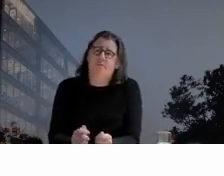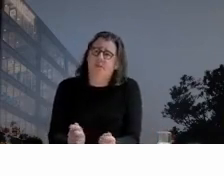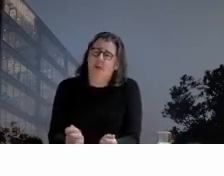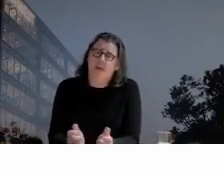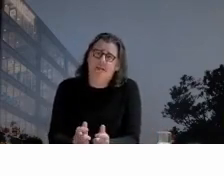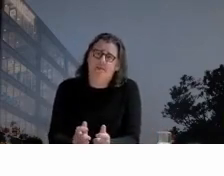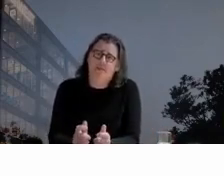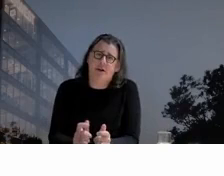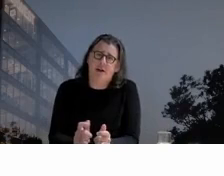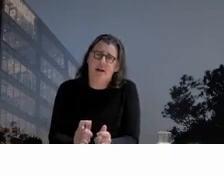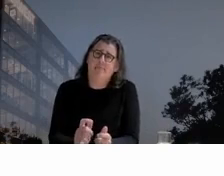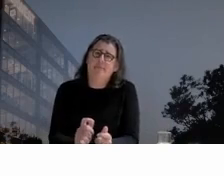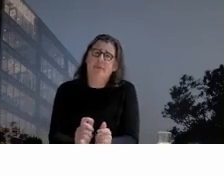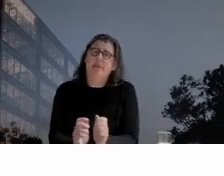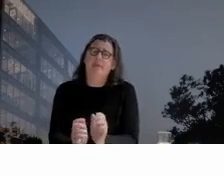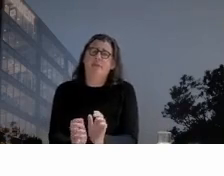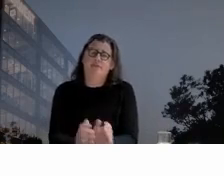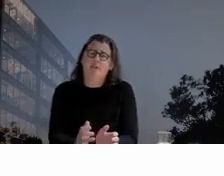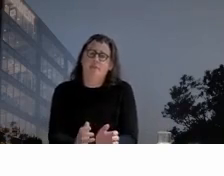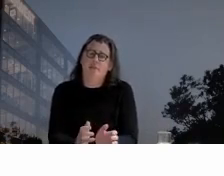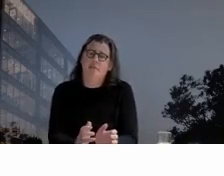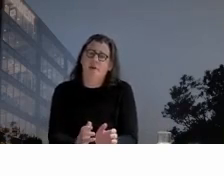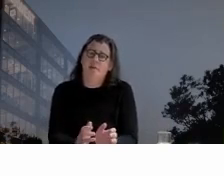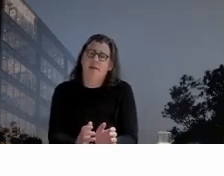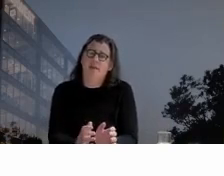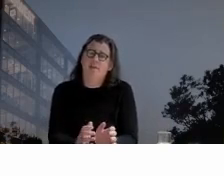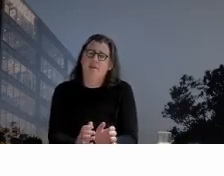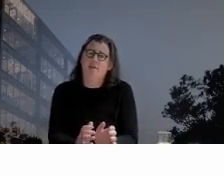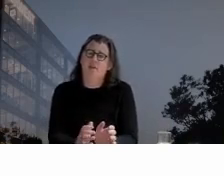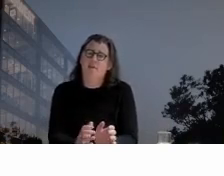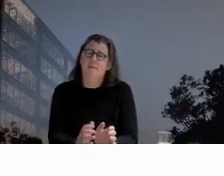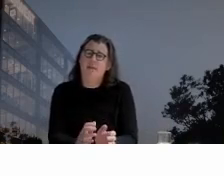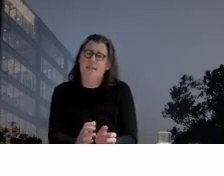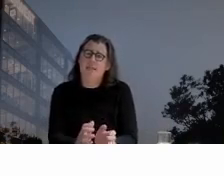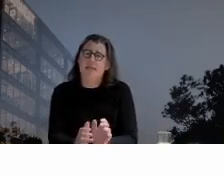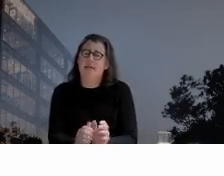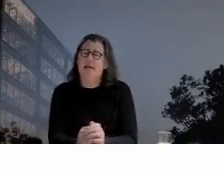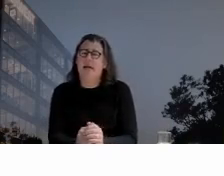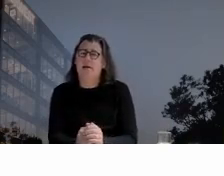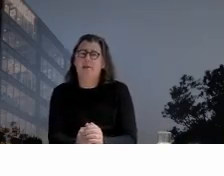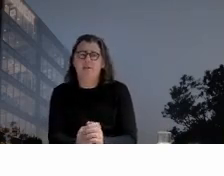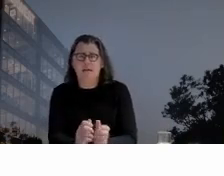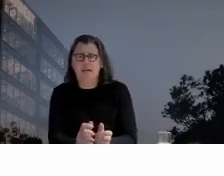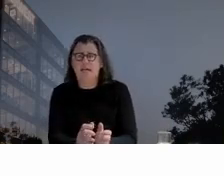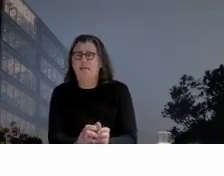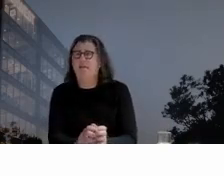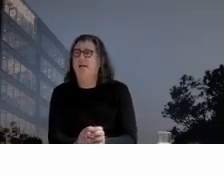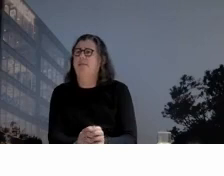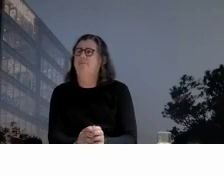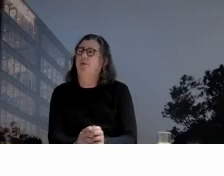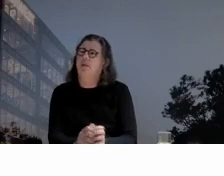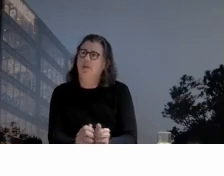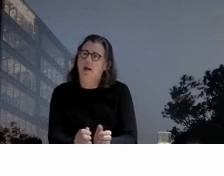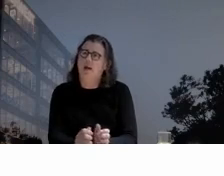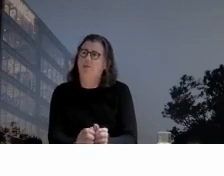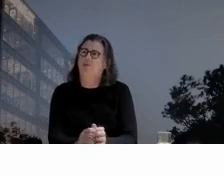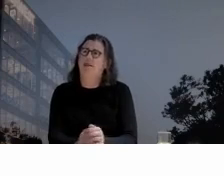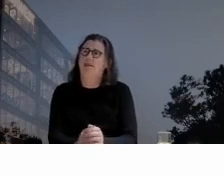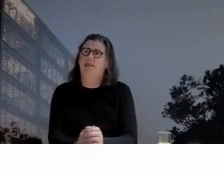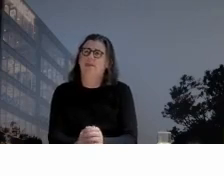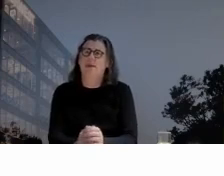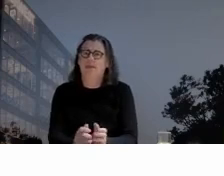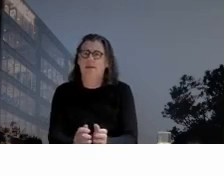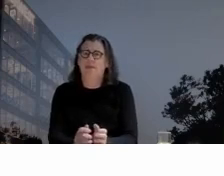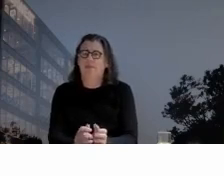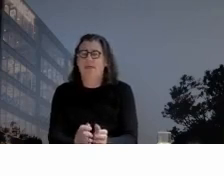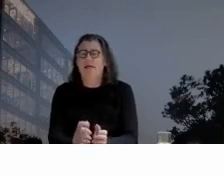atrium for passive return air. The structure at the bottom left-hand corner was a big thing, understanding it, pulling it apart, trying